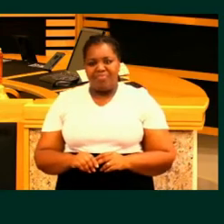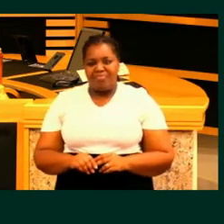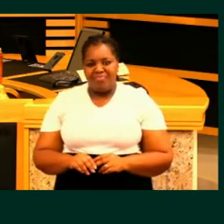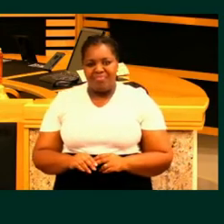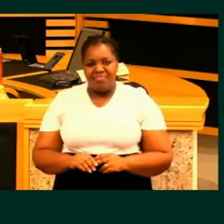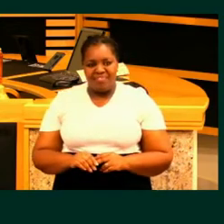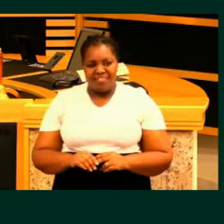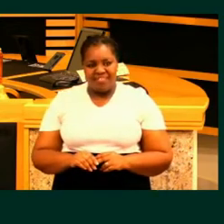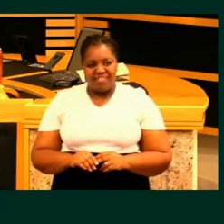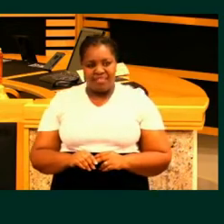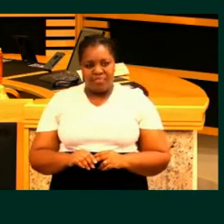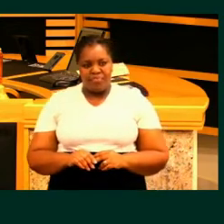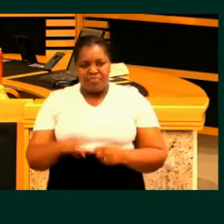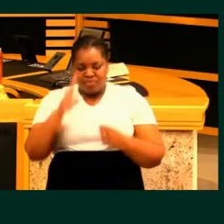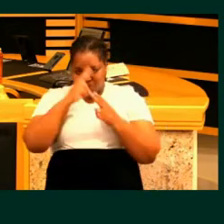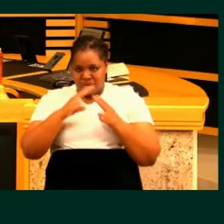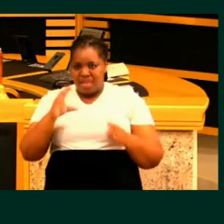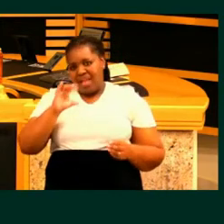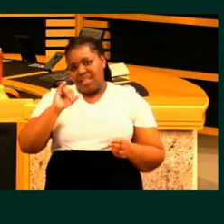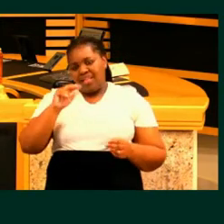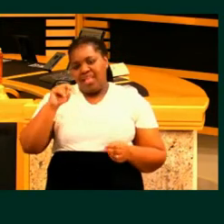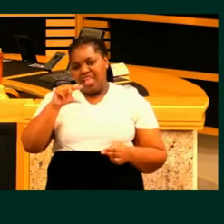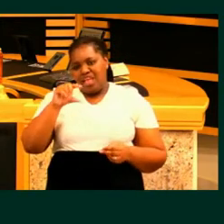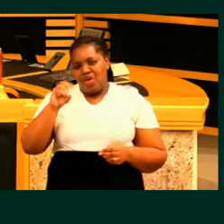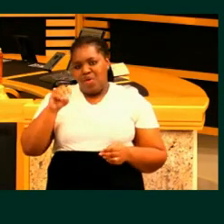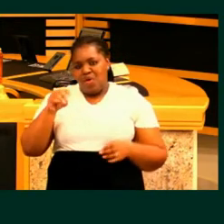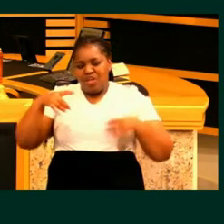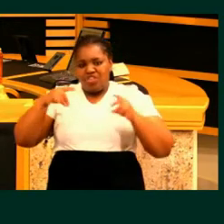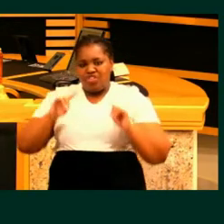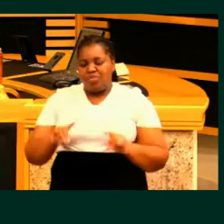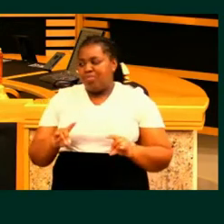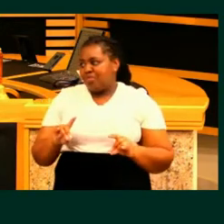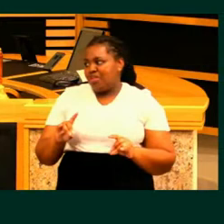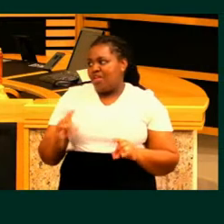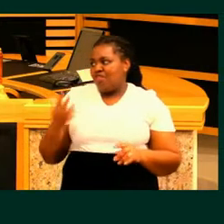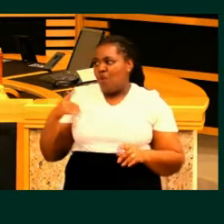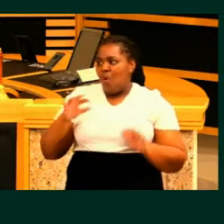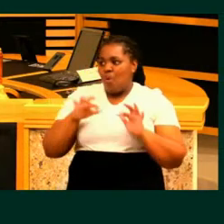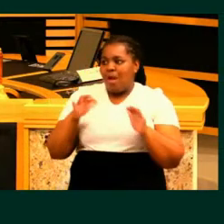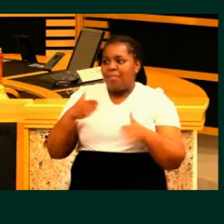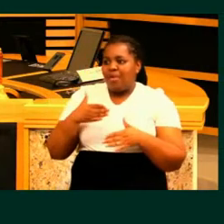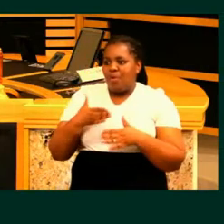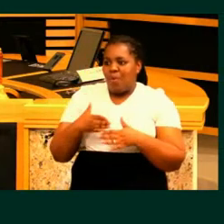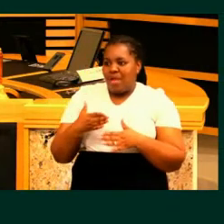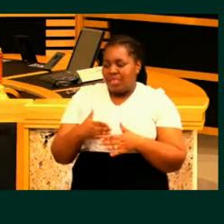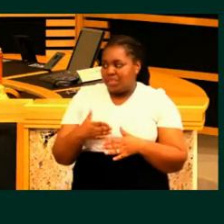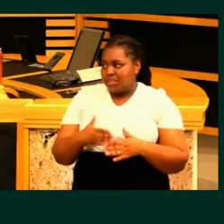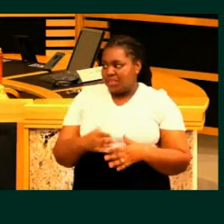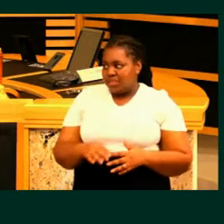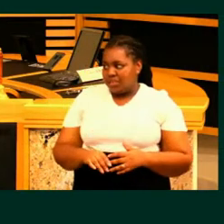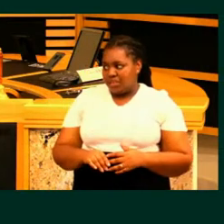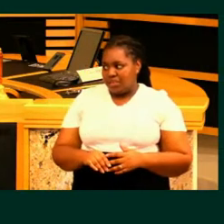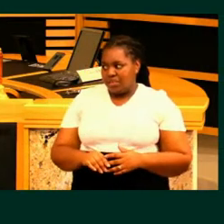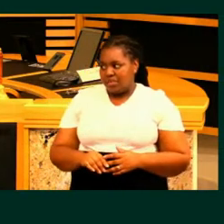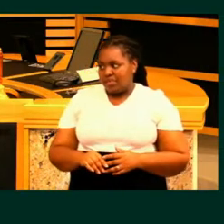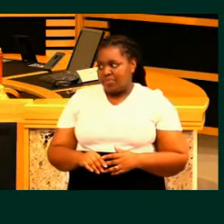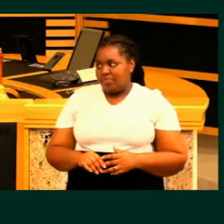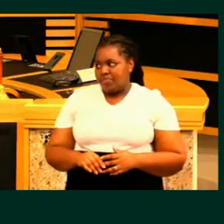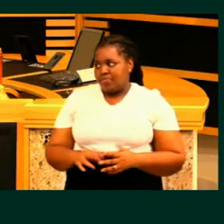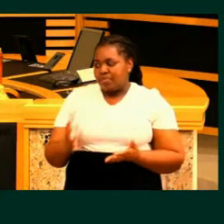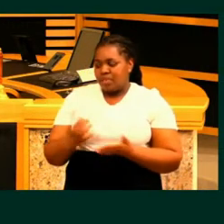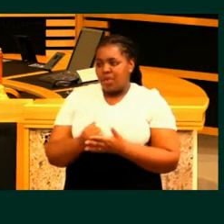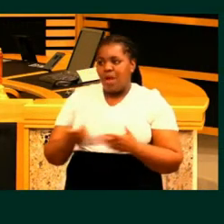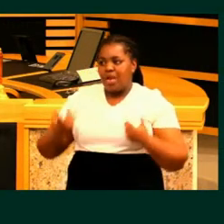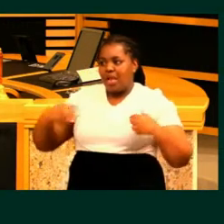2012 honorable as chairperson of the portfol Committee for Public Works took us